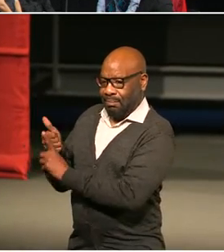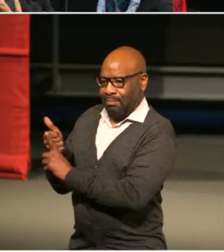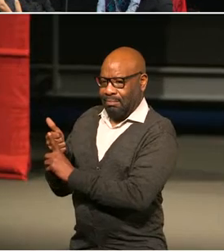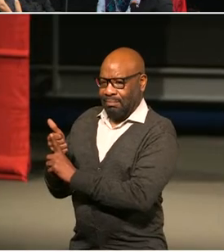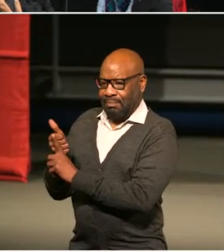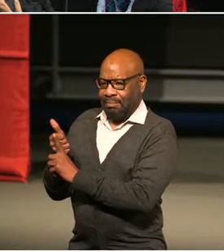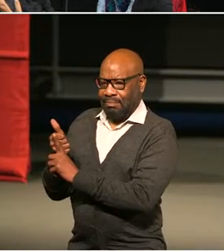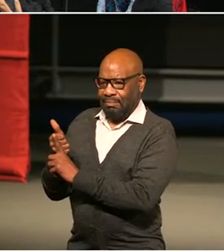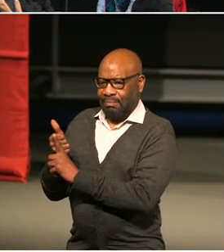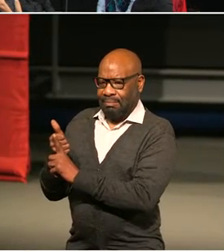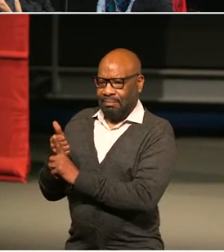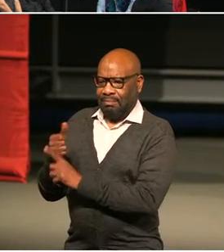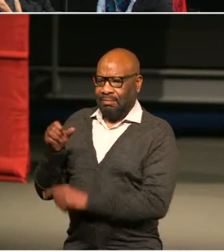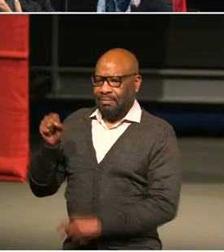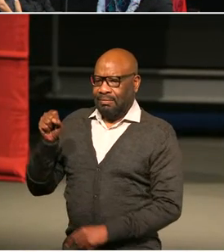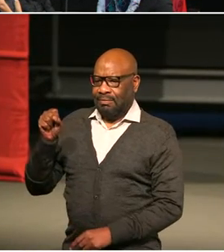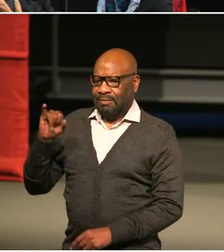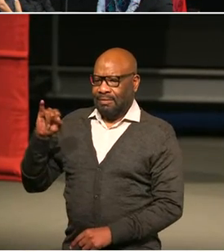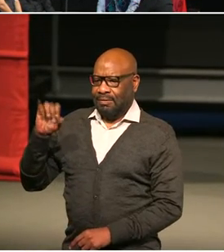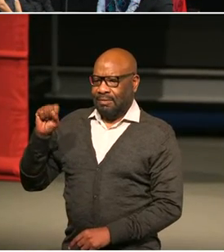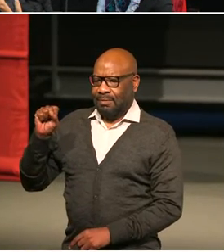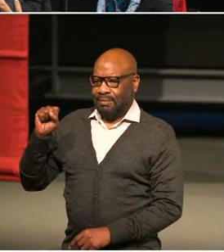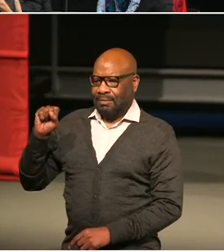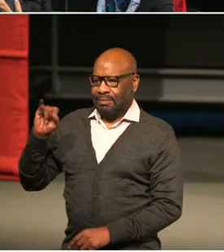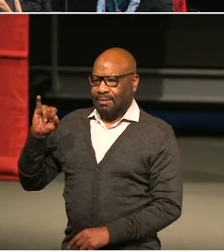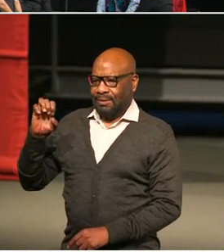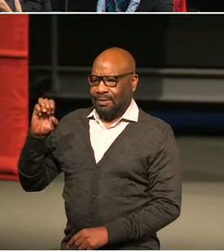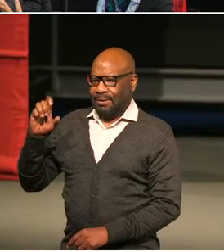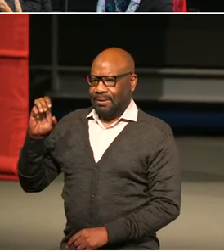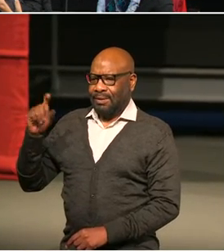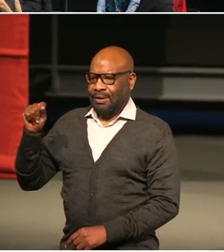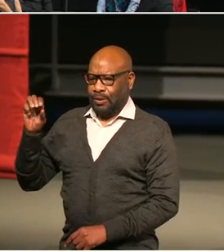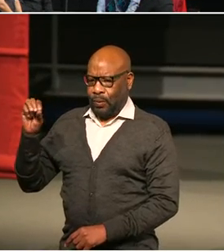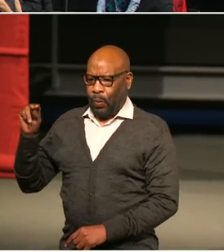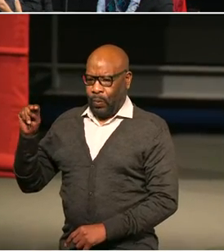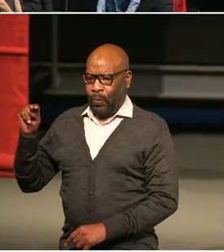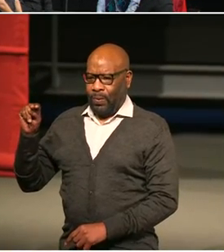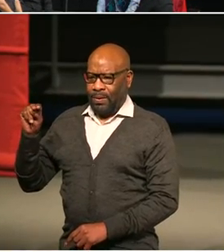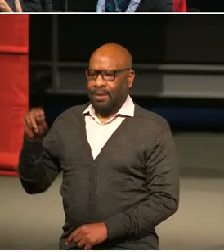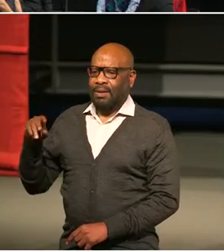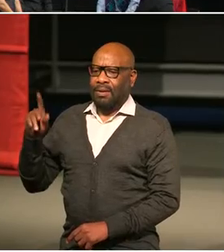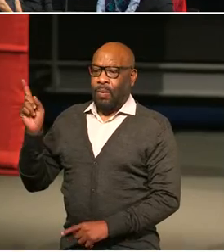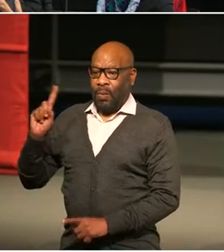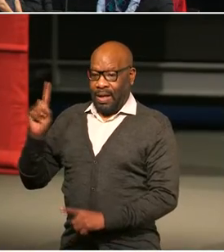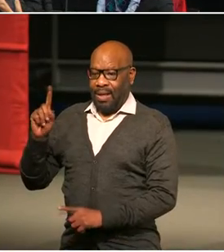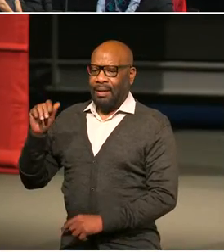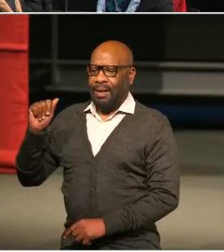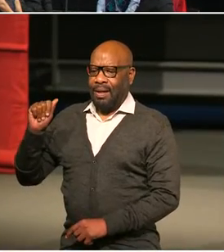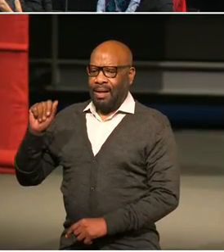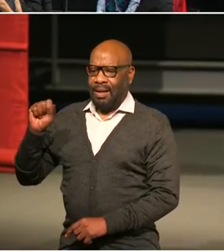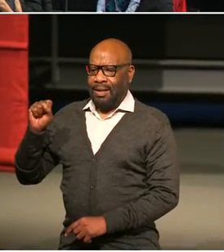dancer, Ashki, where you at? All right. He's got